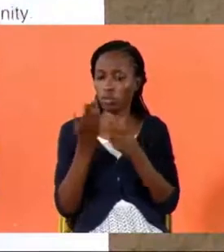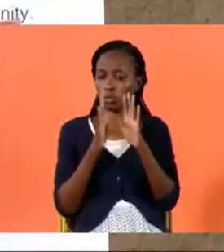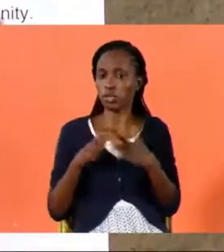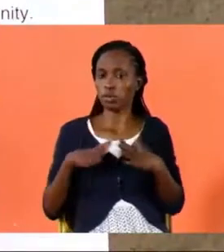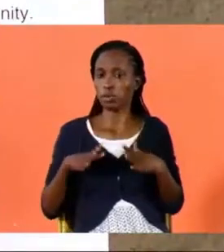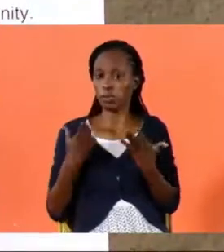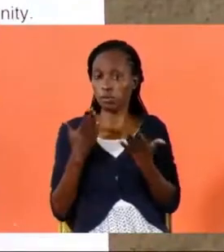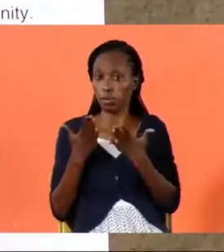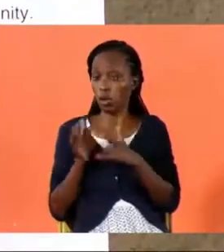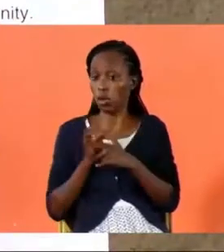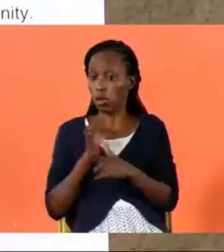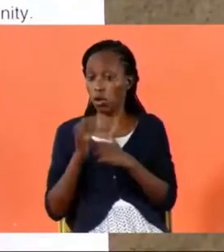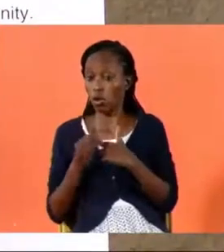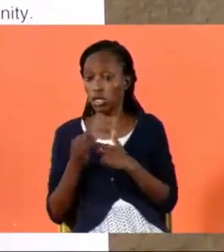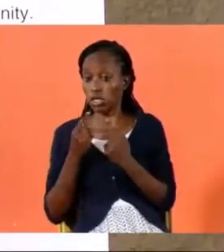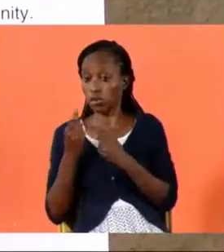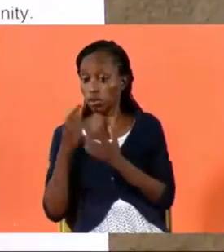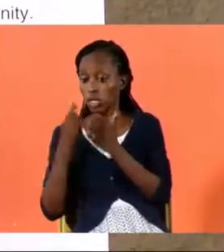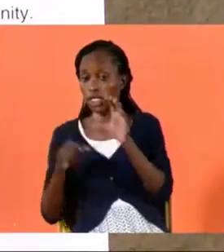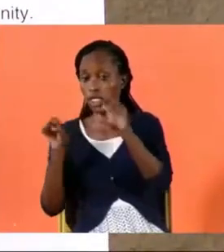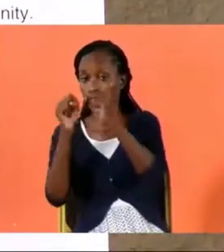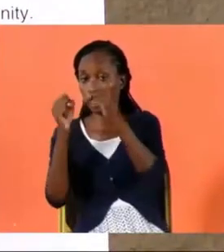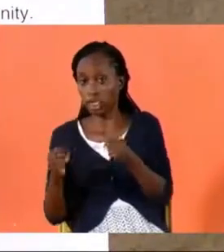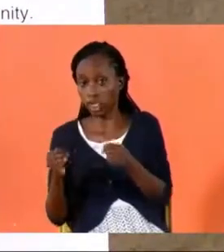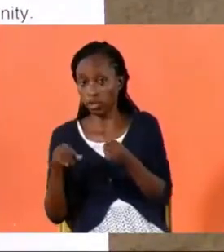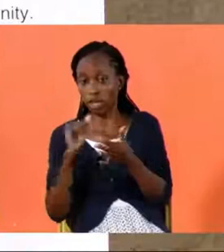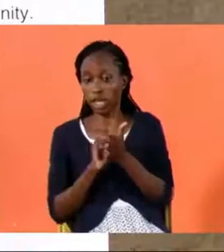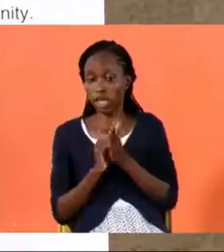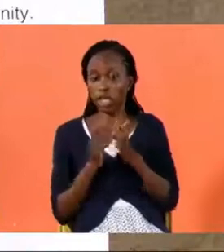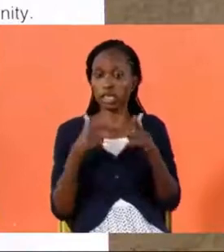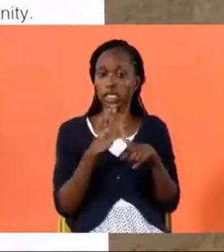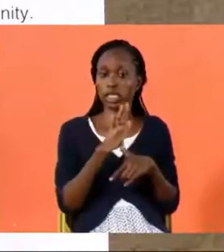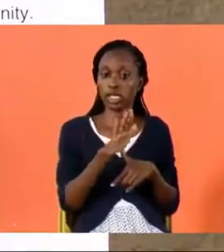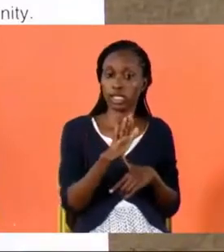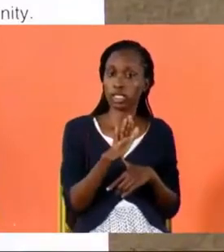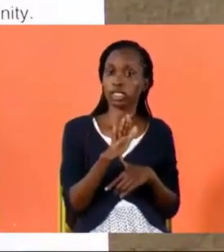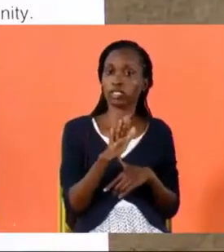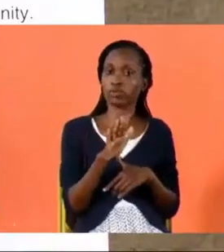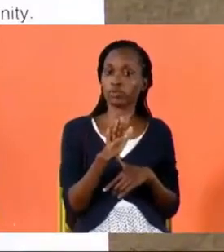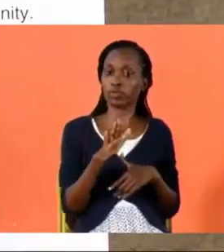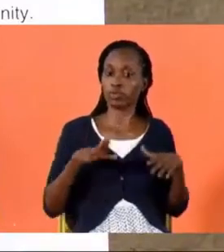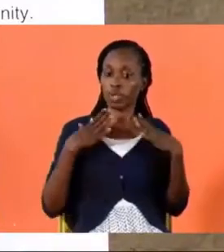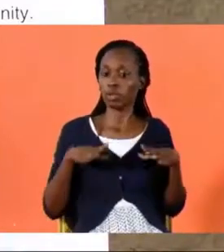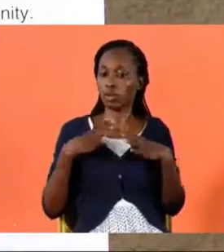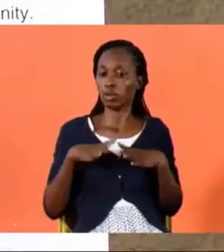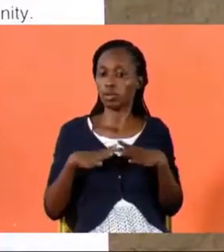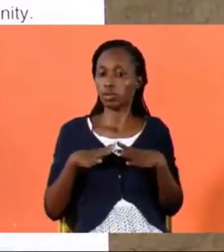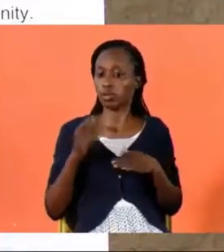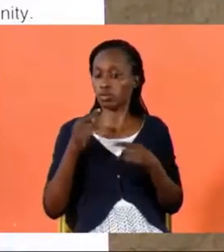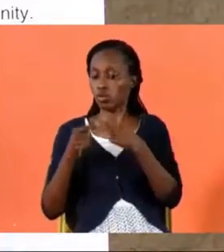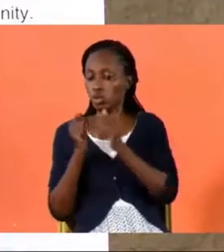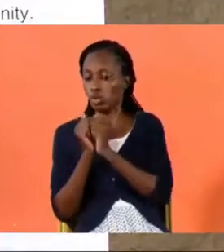did? Or is it about the tax system, right, that allows for these kinds of players to exist?